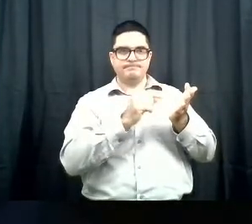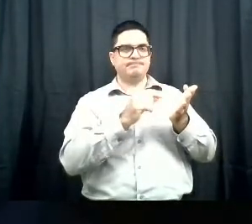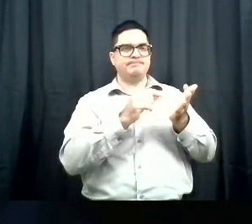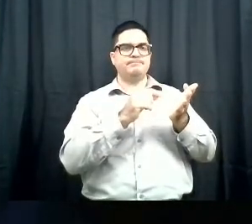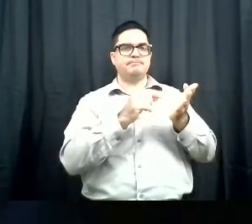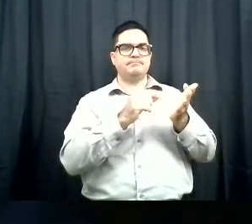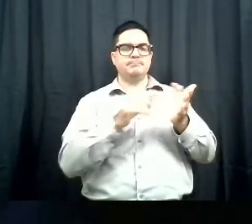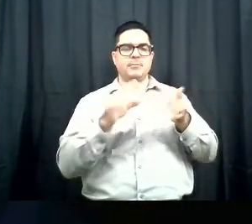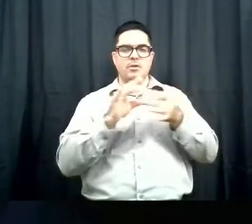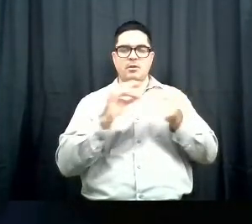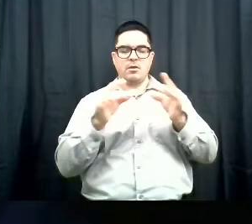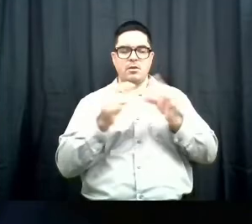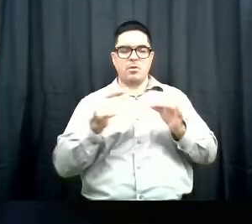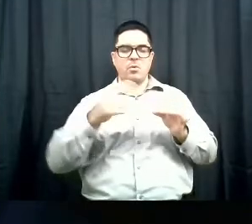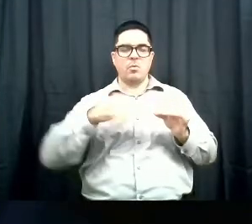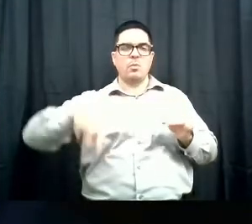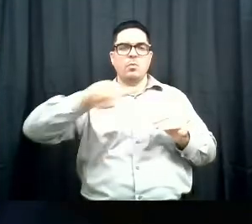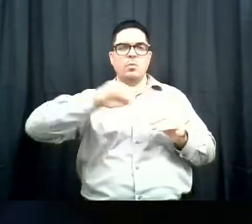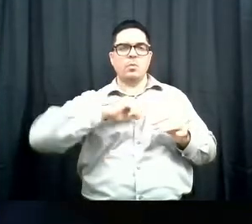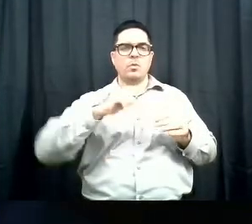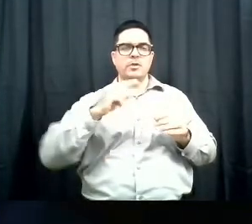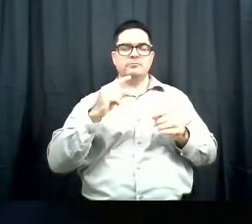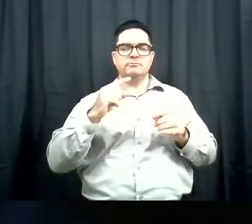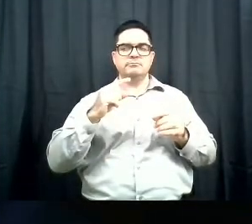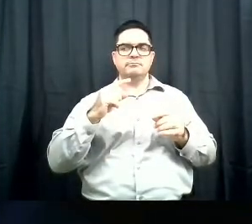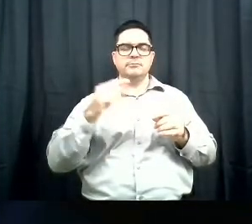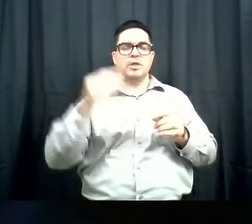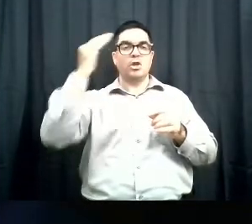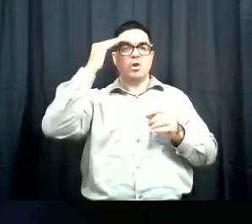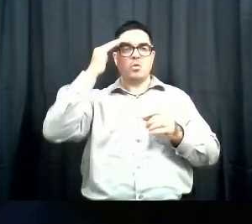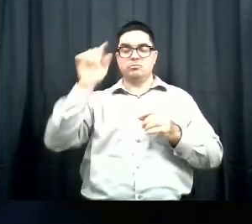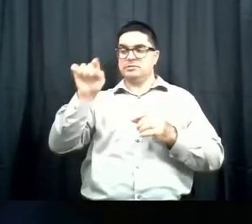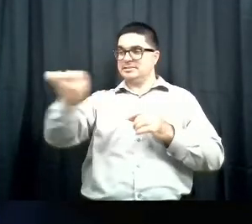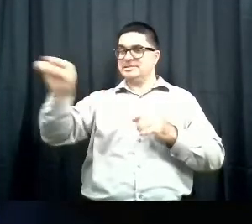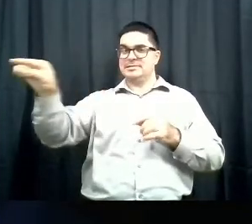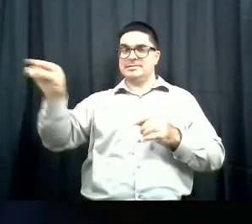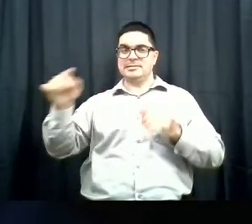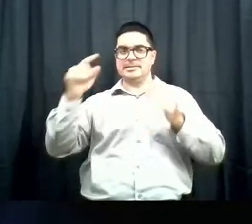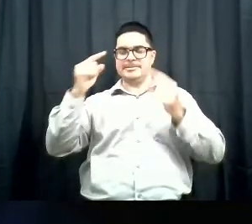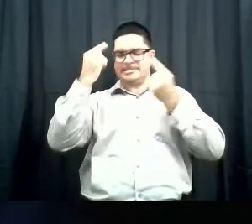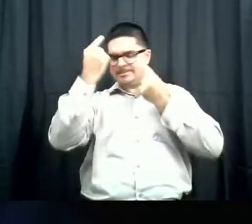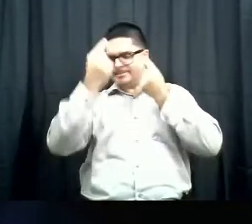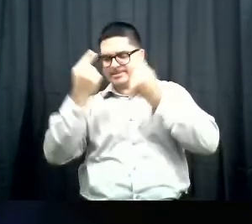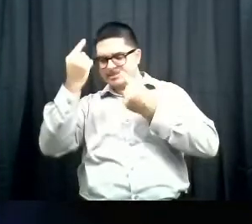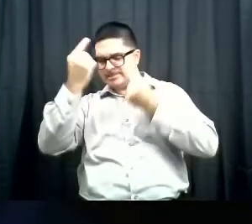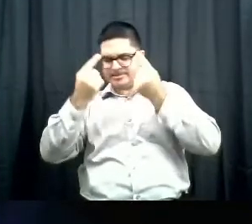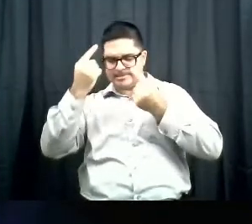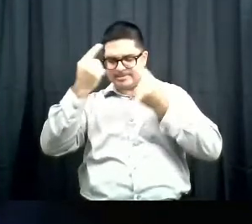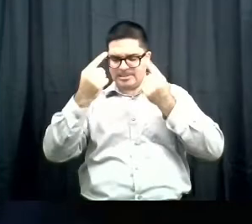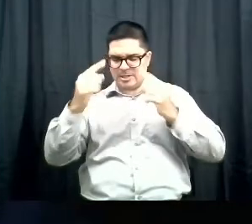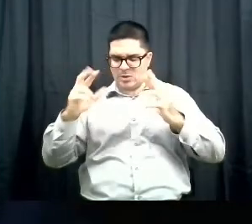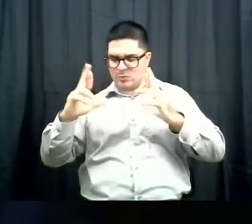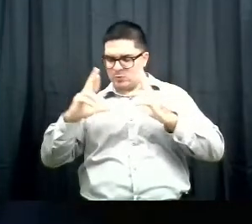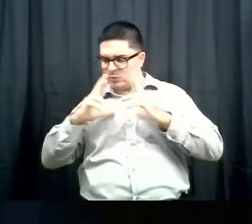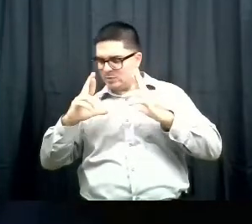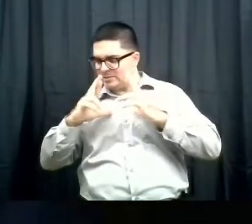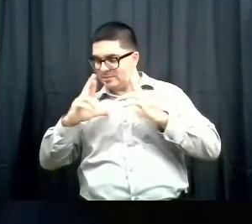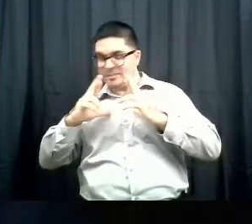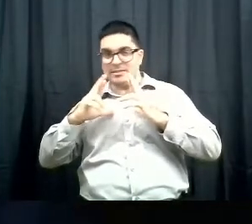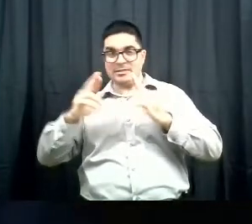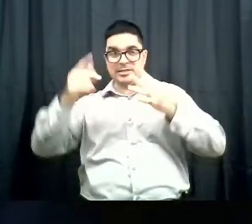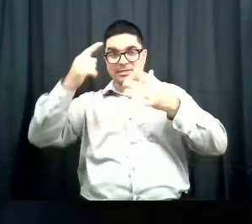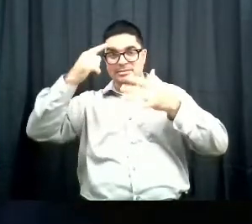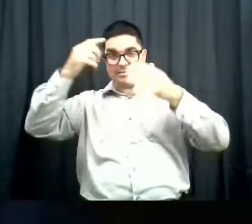the concerns that many employees have, and particularly because the decision to retire brings so many